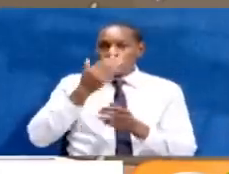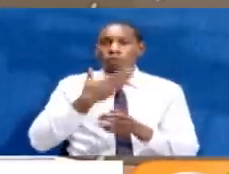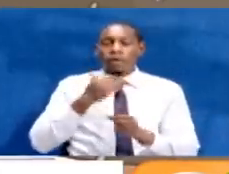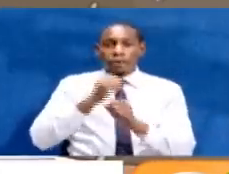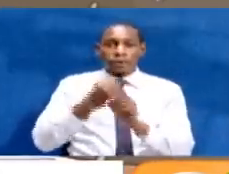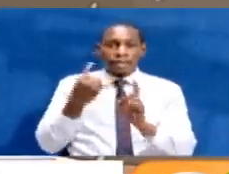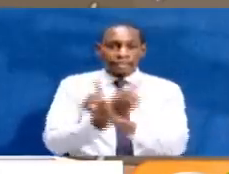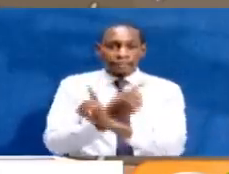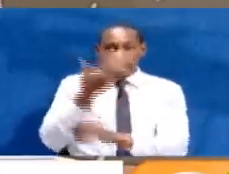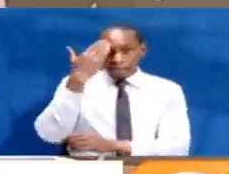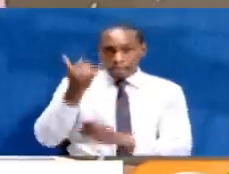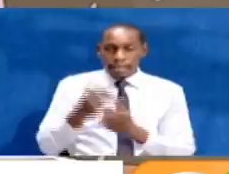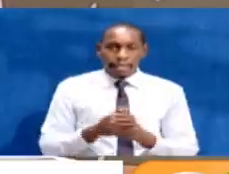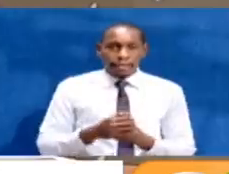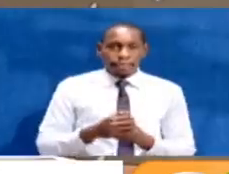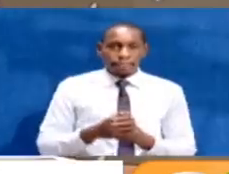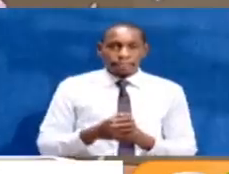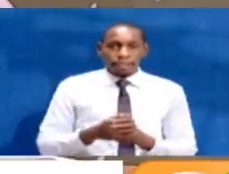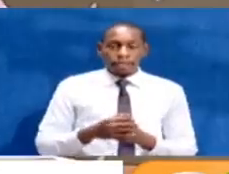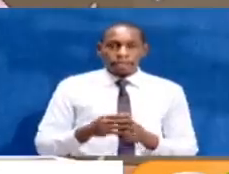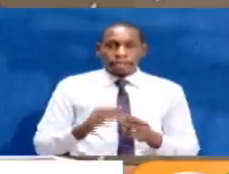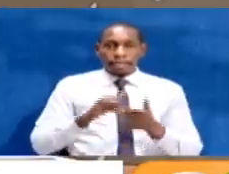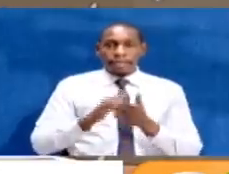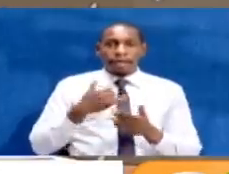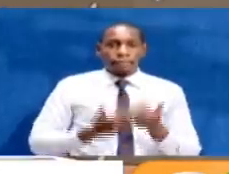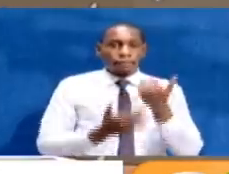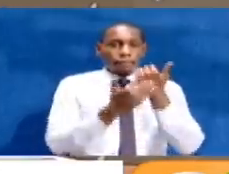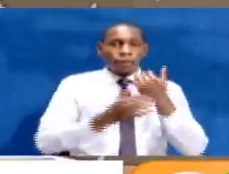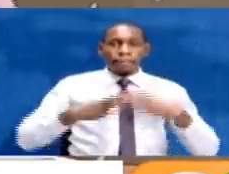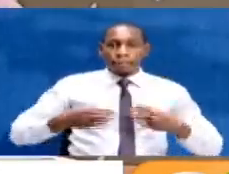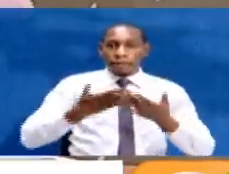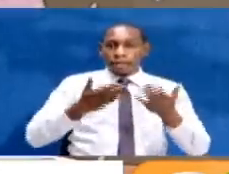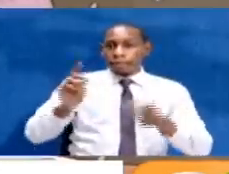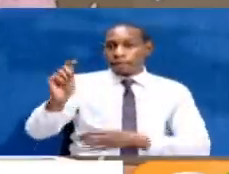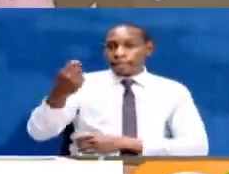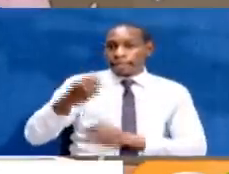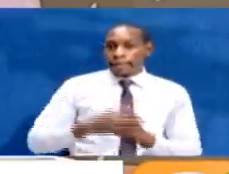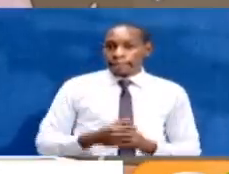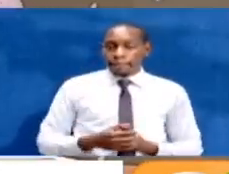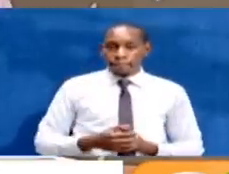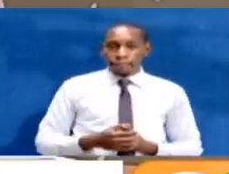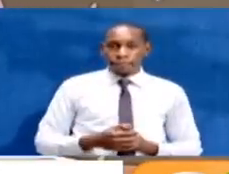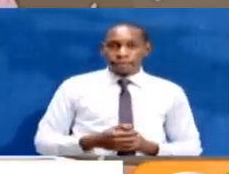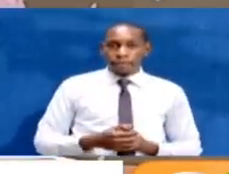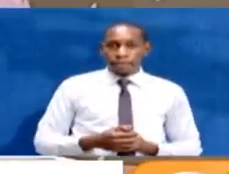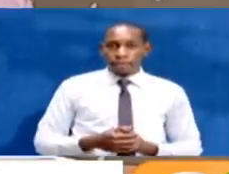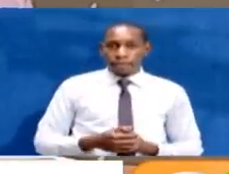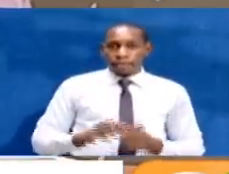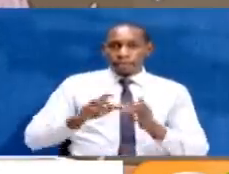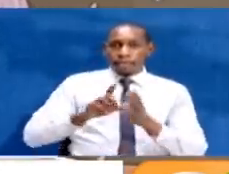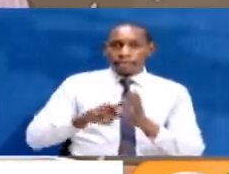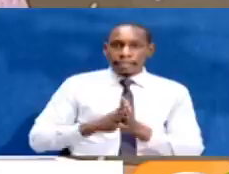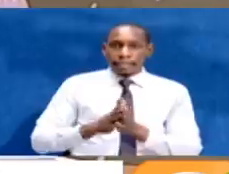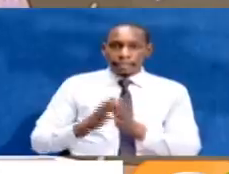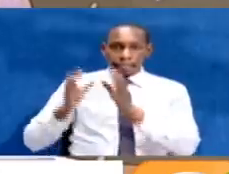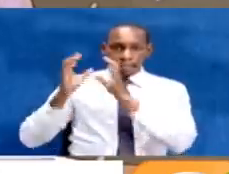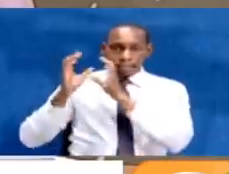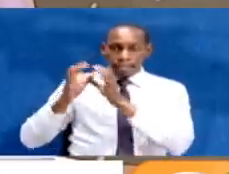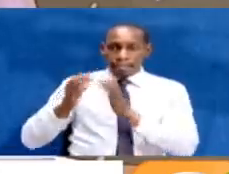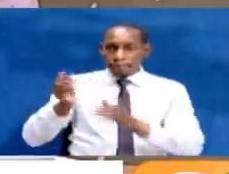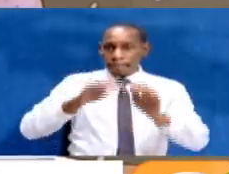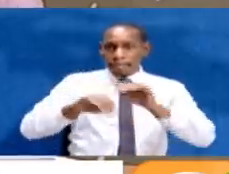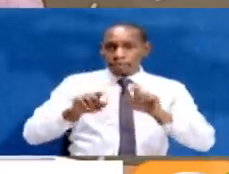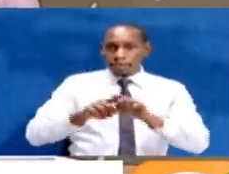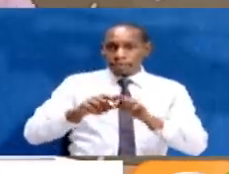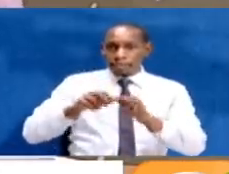different that may work because we said there are hustlers in each and every part of this country. And then came the Msambweni by-election where the candidate